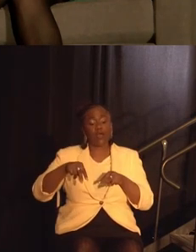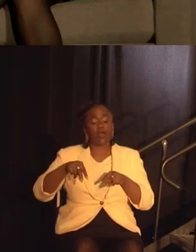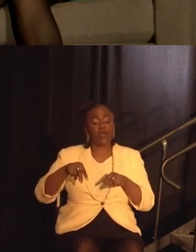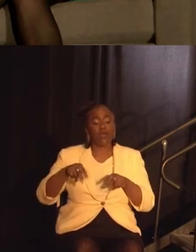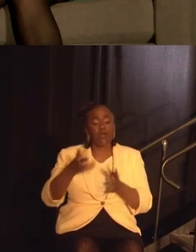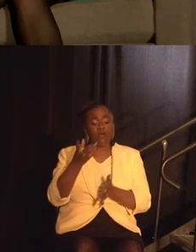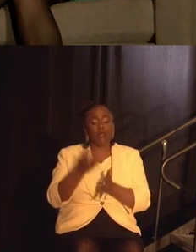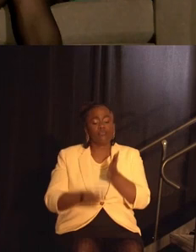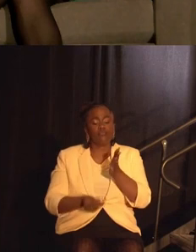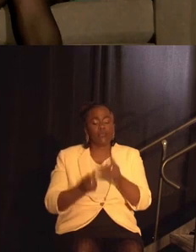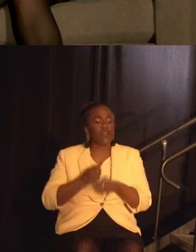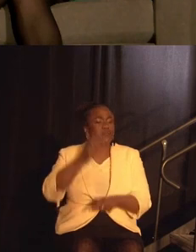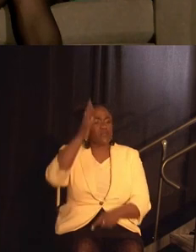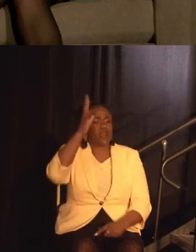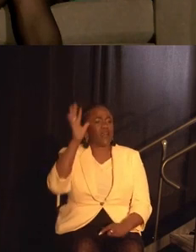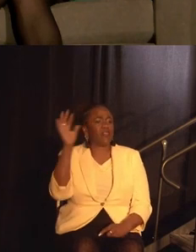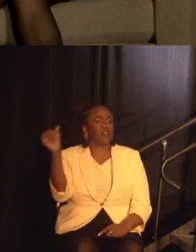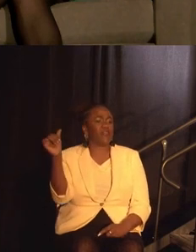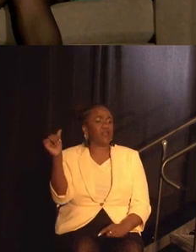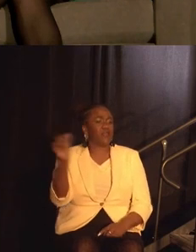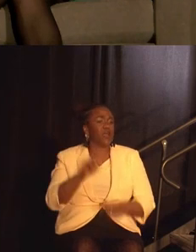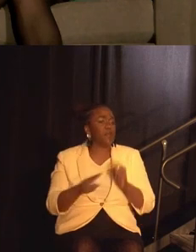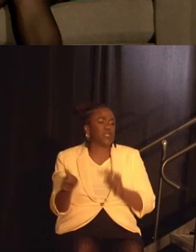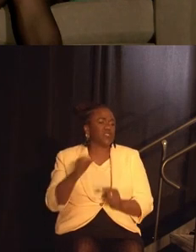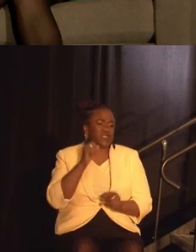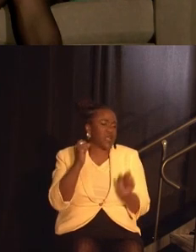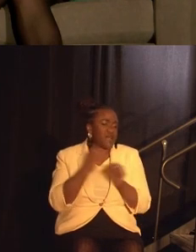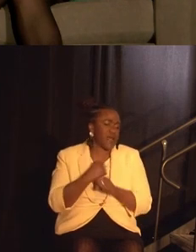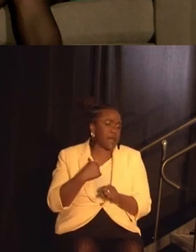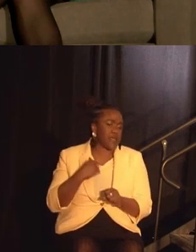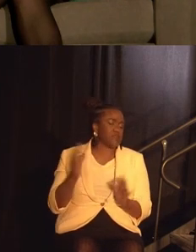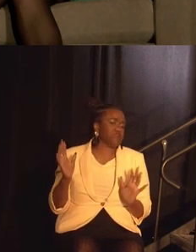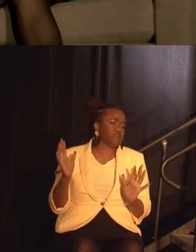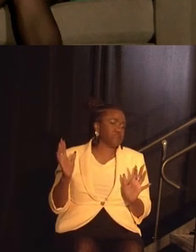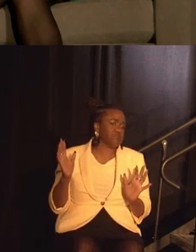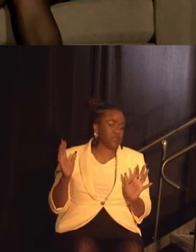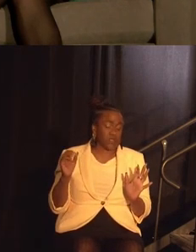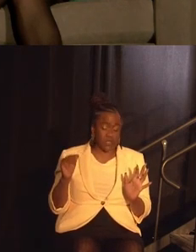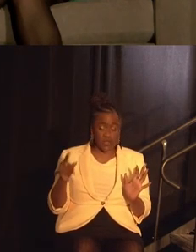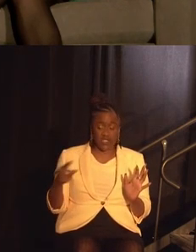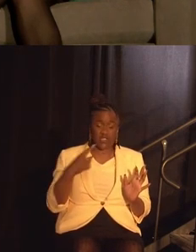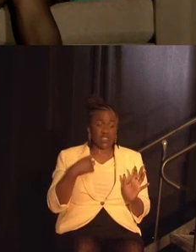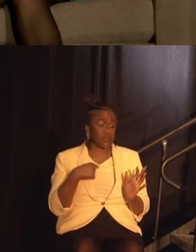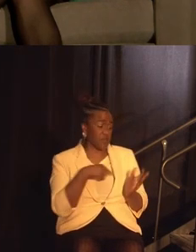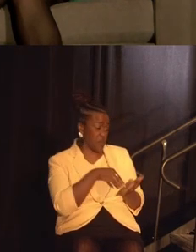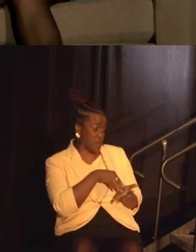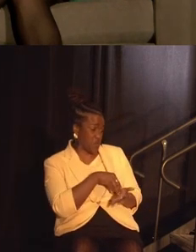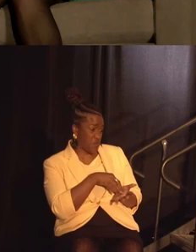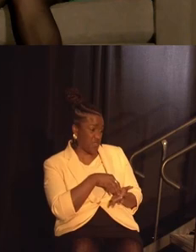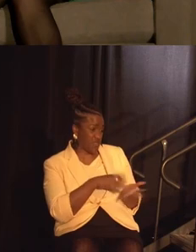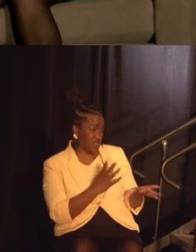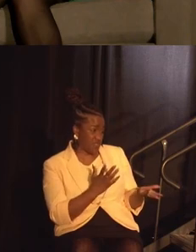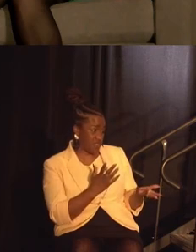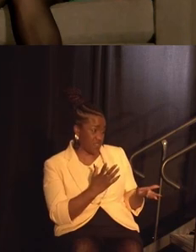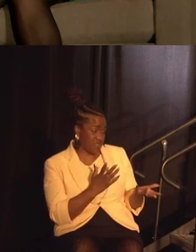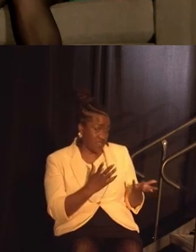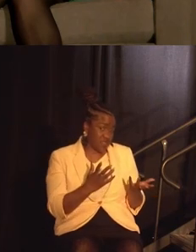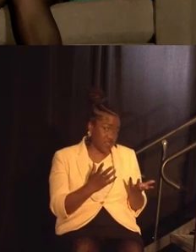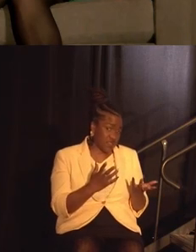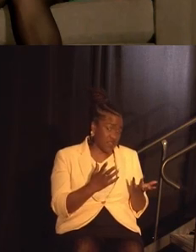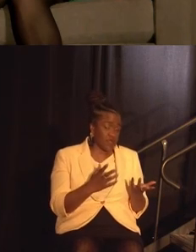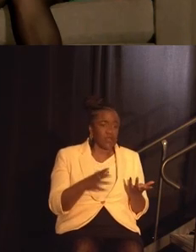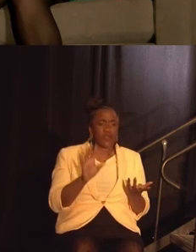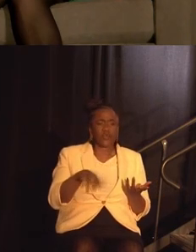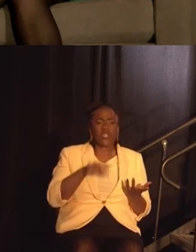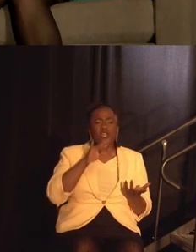left behind? This time, though, she doesn't fight me, so be weak, she says, like a threat. Sticky